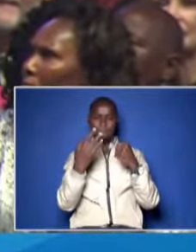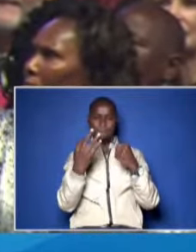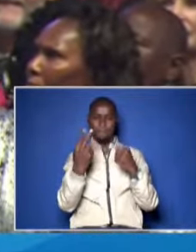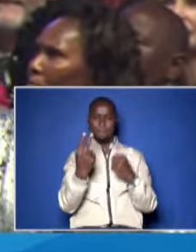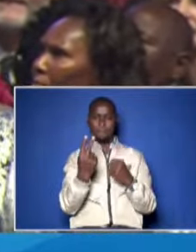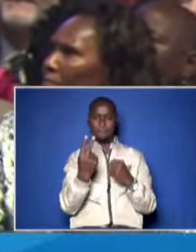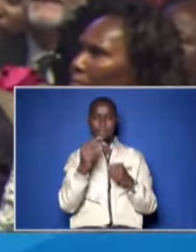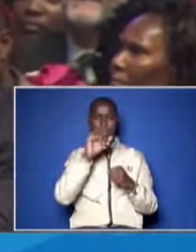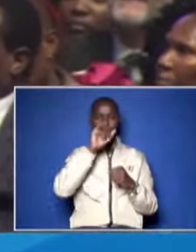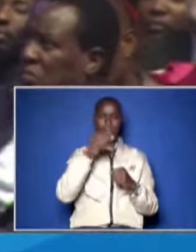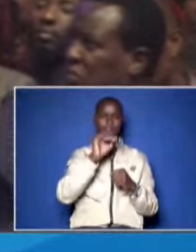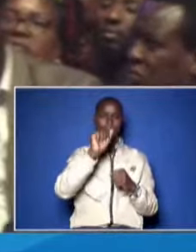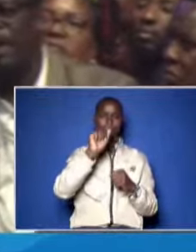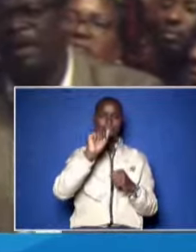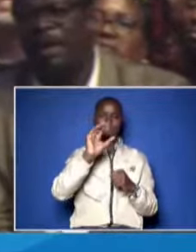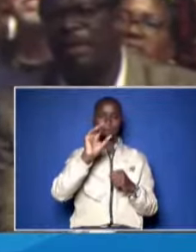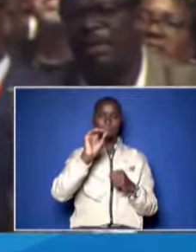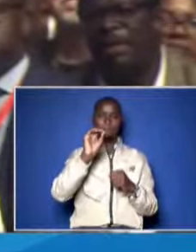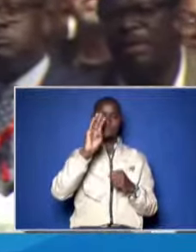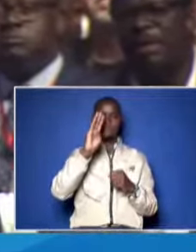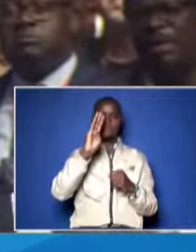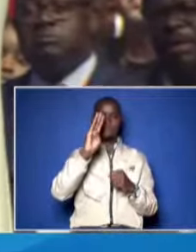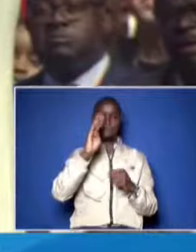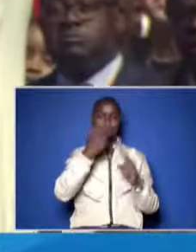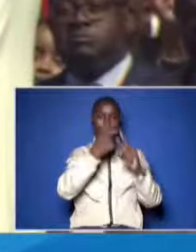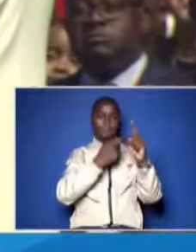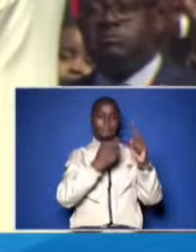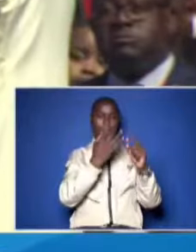Jacob from 32 to